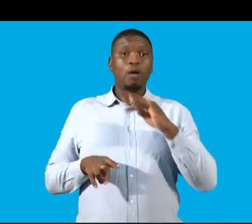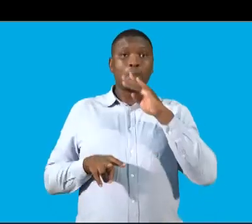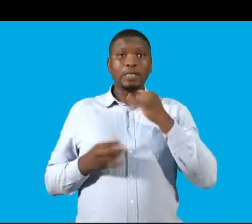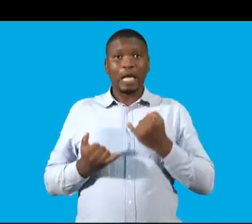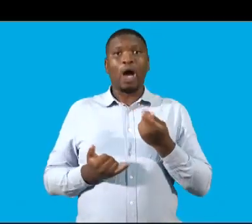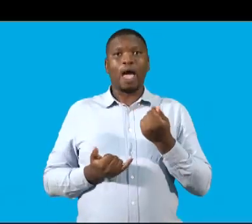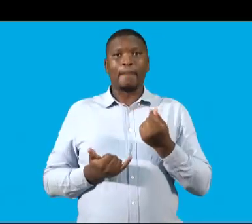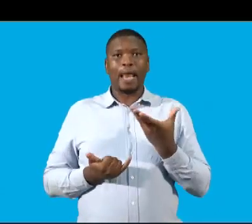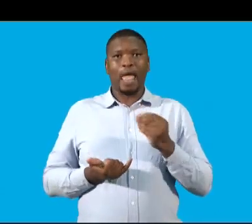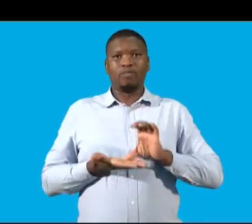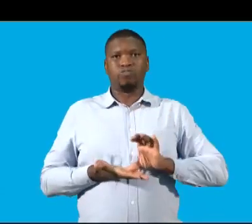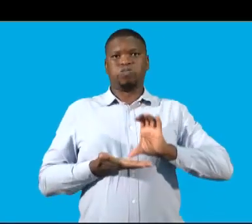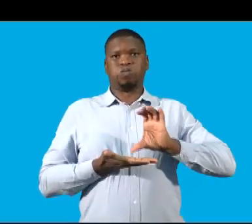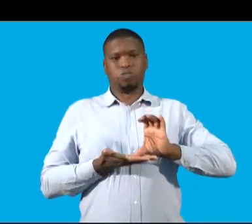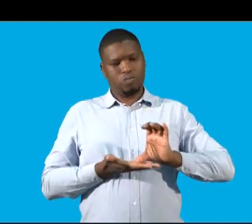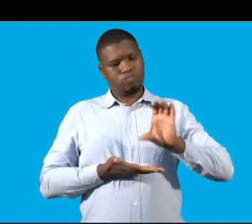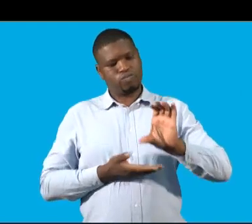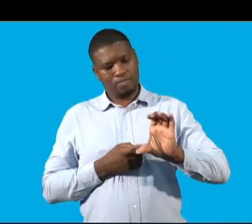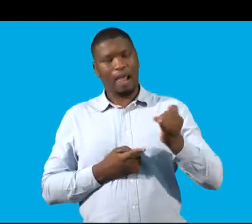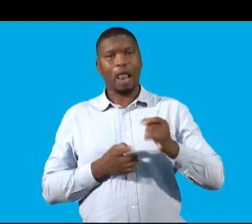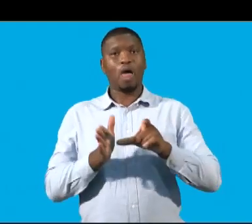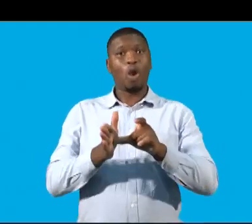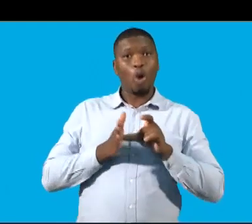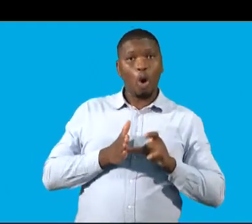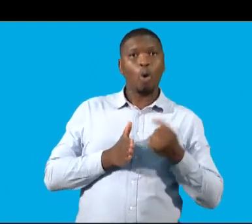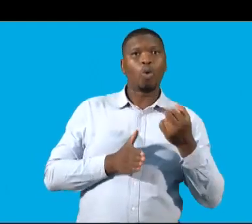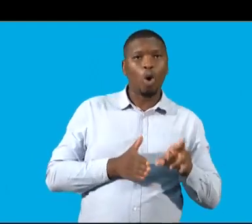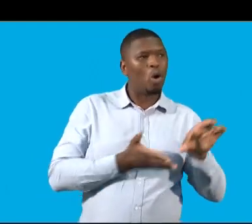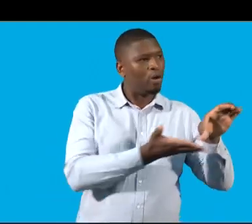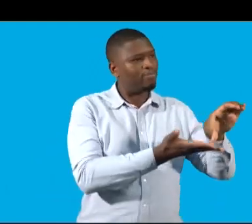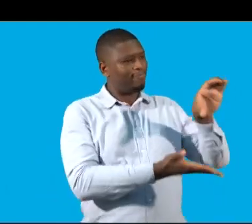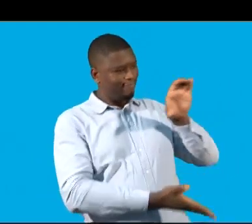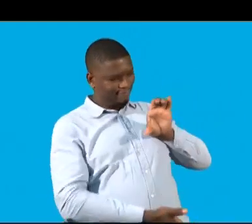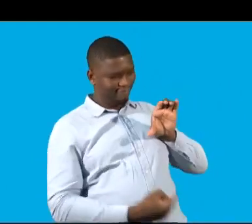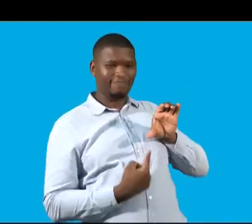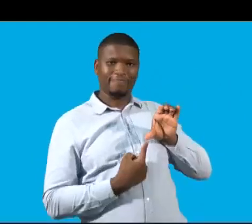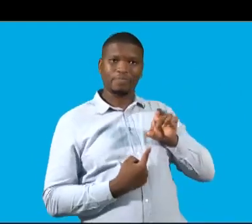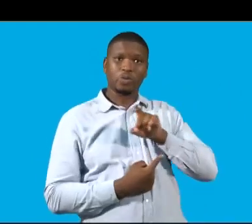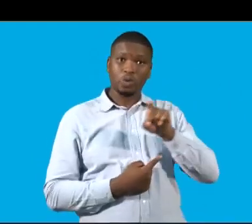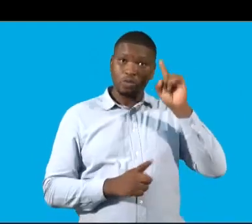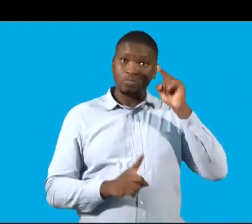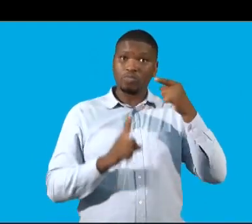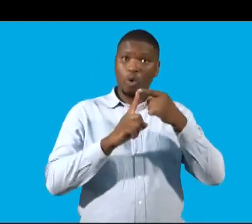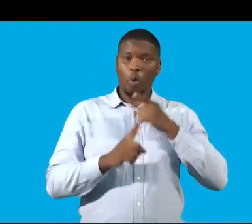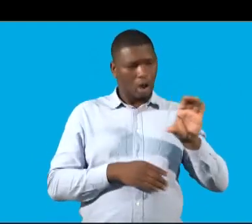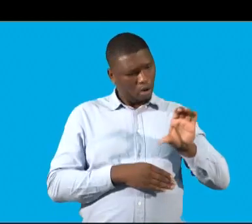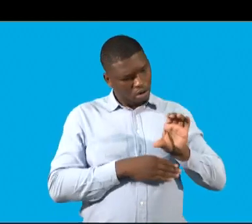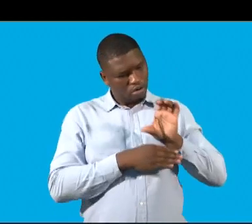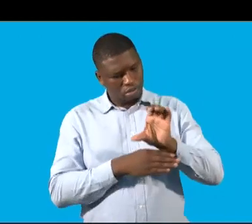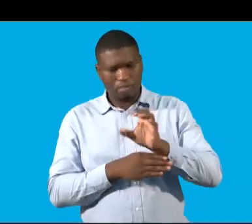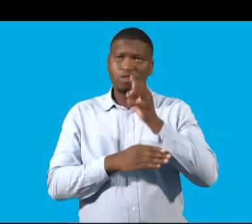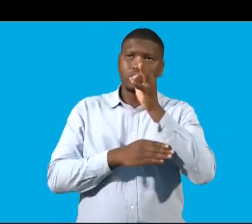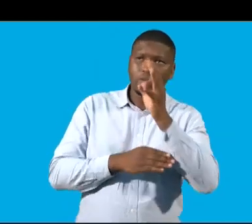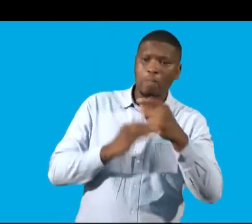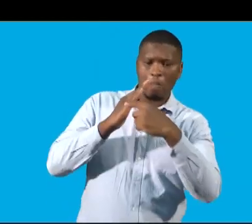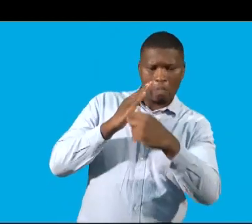a lump sum of money, either a loan or inheritance, and you want to calculate how much the